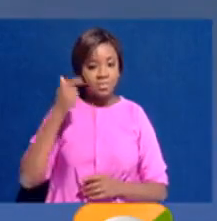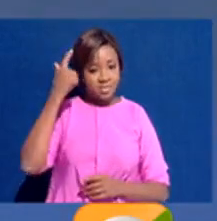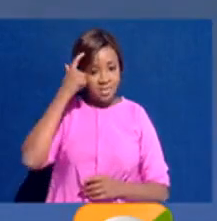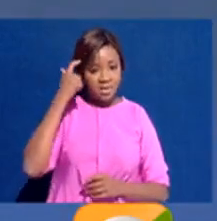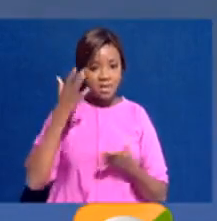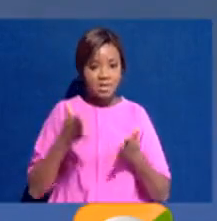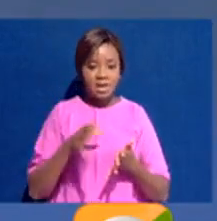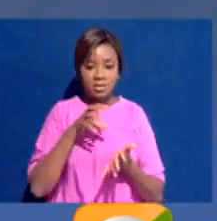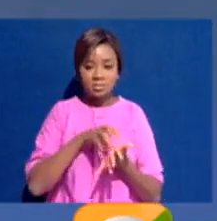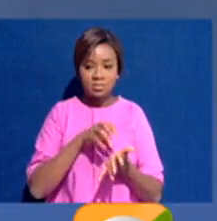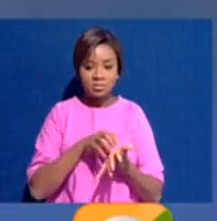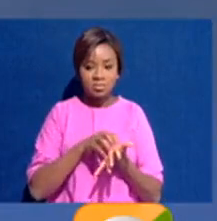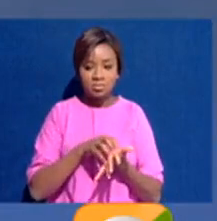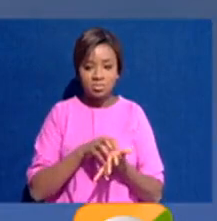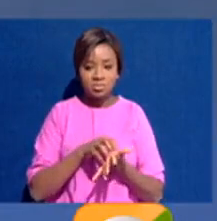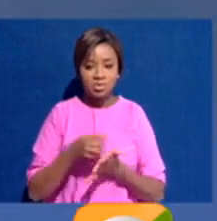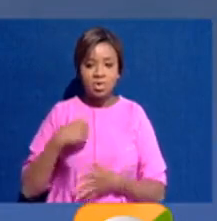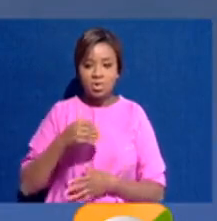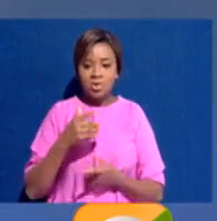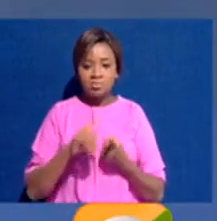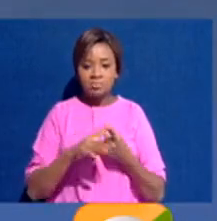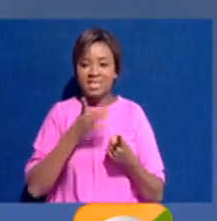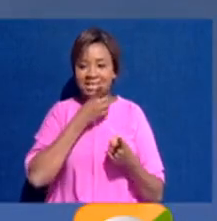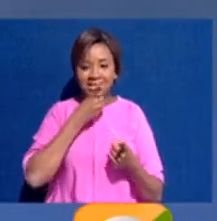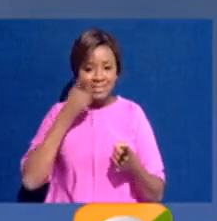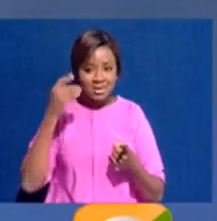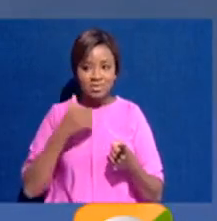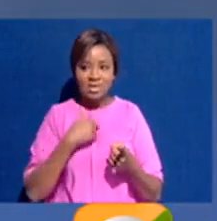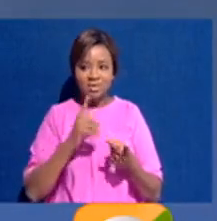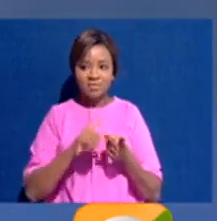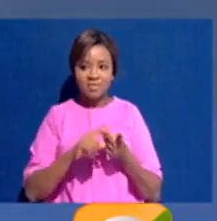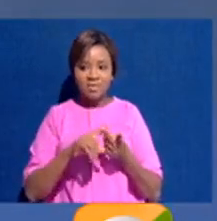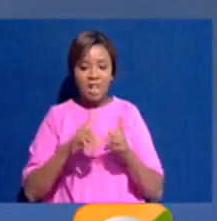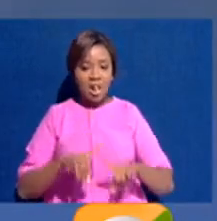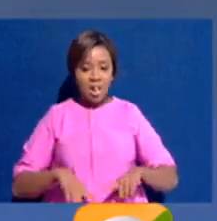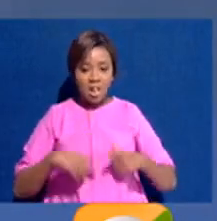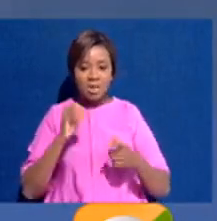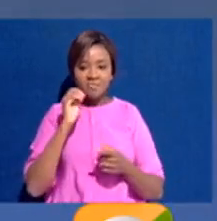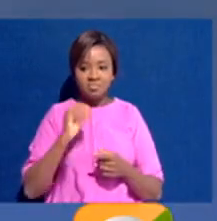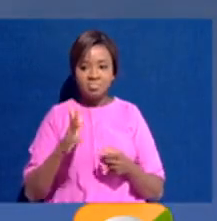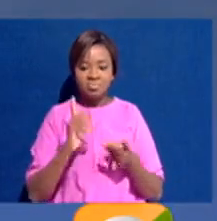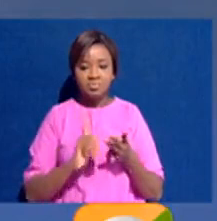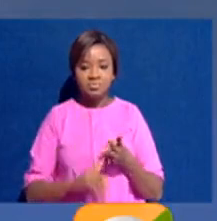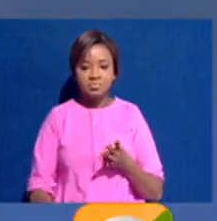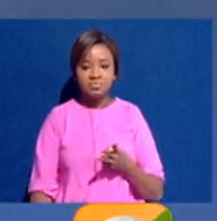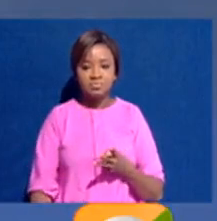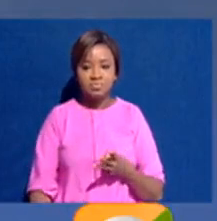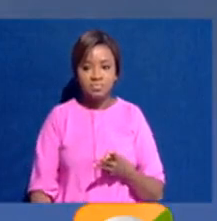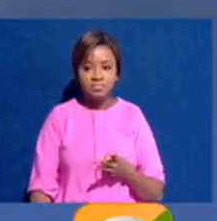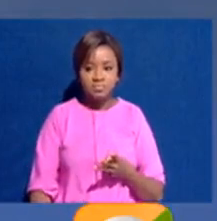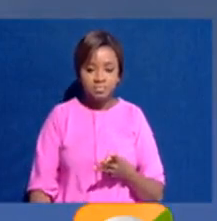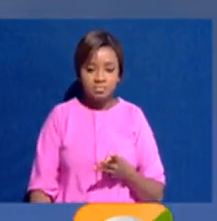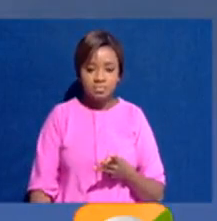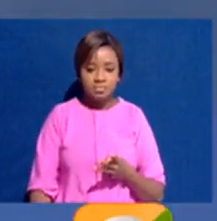times. Mm. We have a drought. We have a high cost of living. And there are many things that are